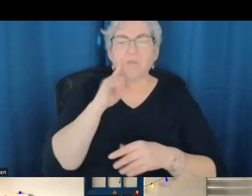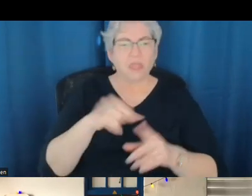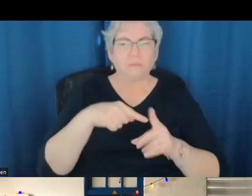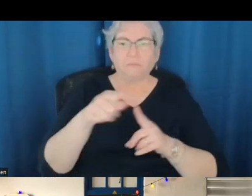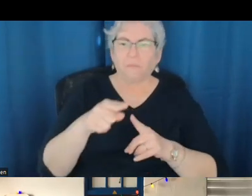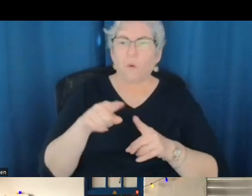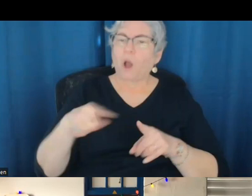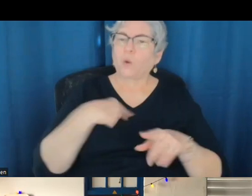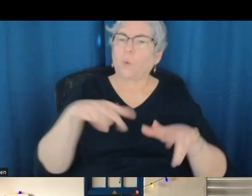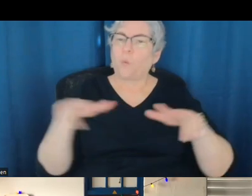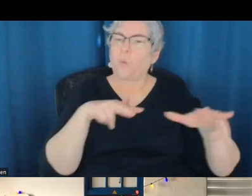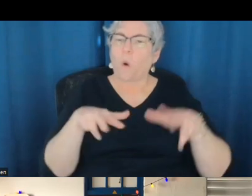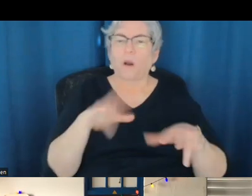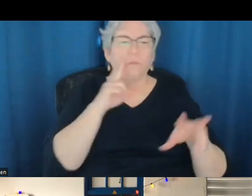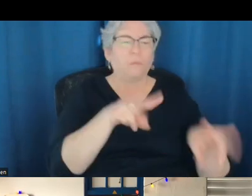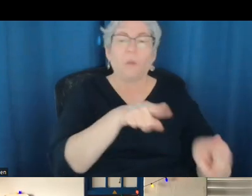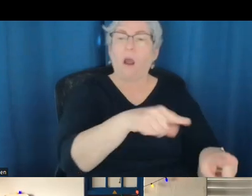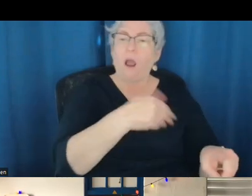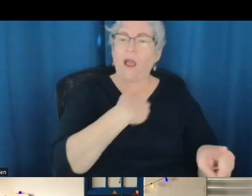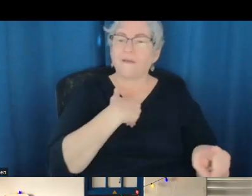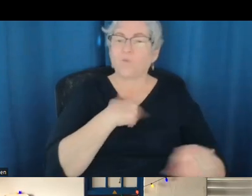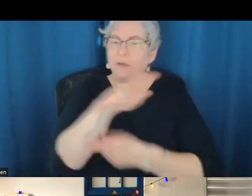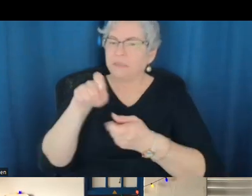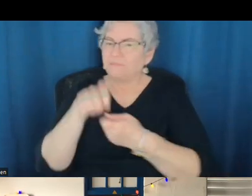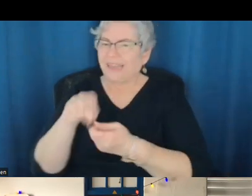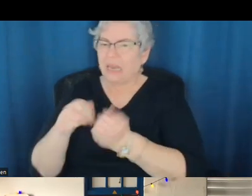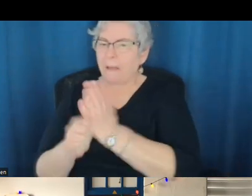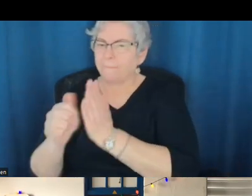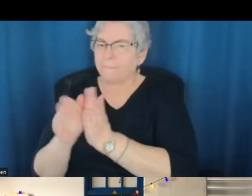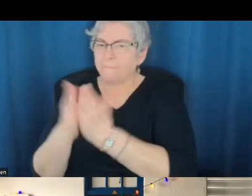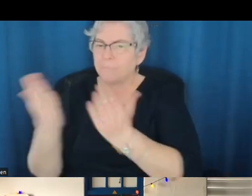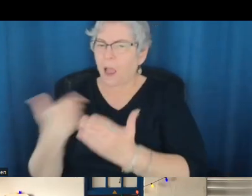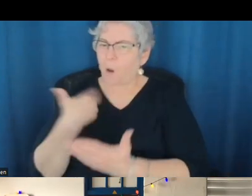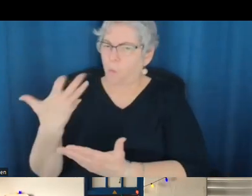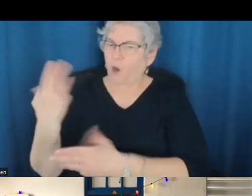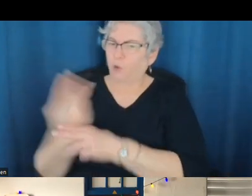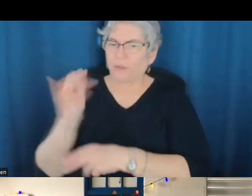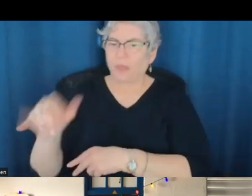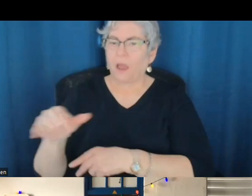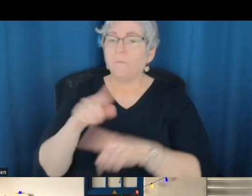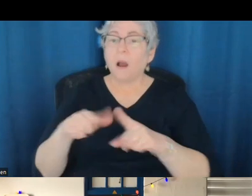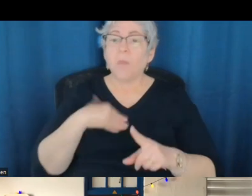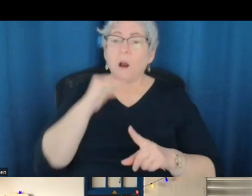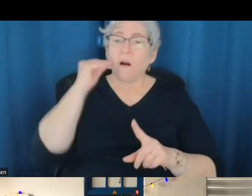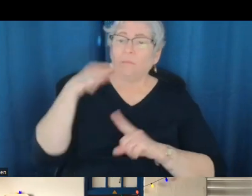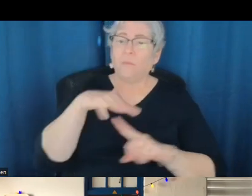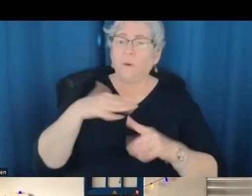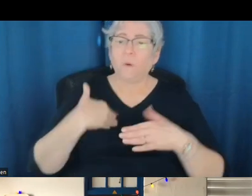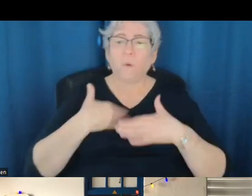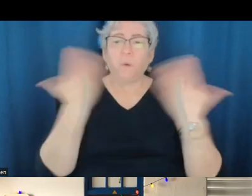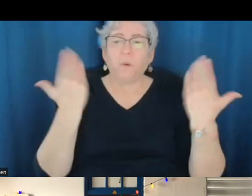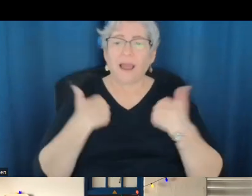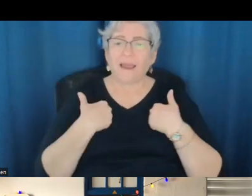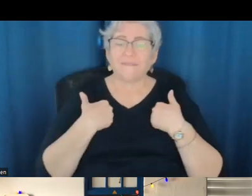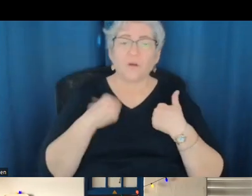on a walk or seen a specific cultivar in a magazine that you would like to include that is not available in your area